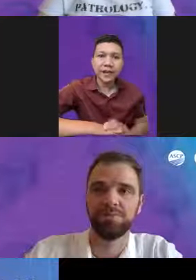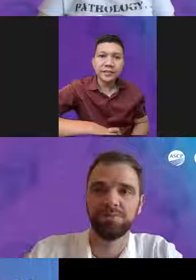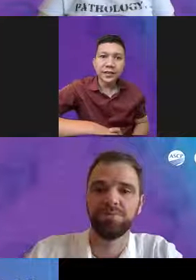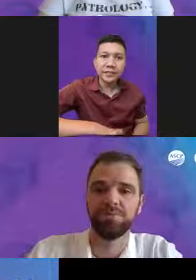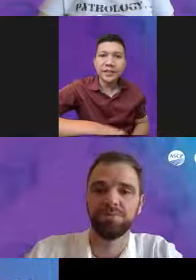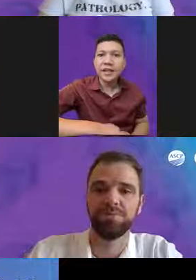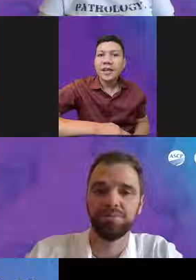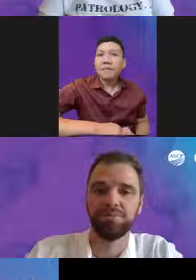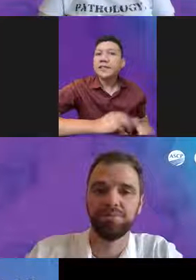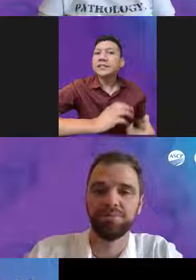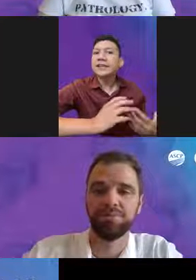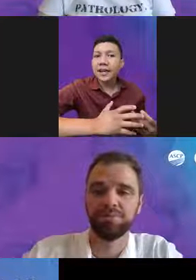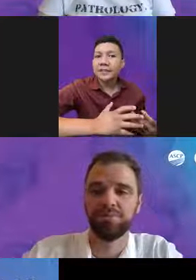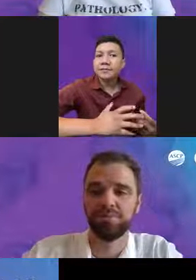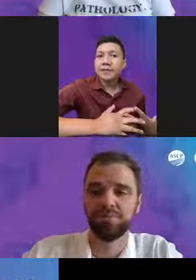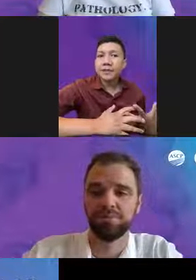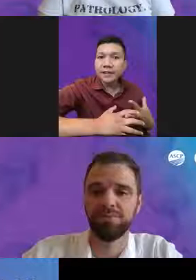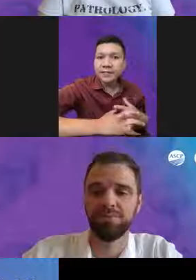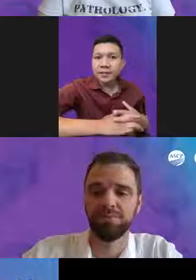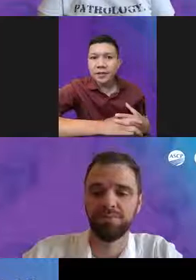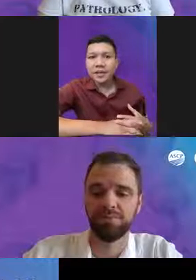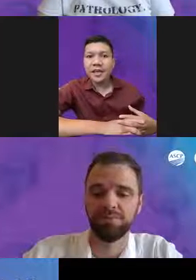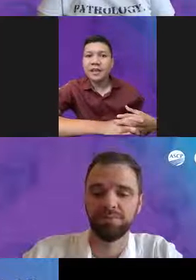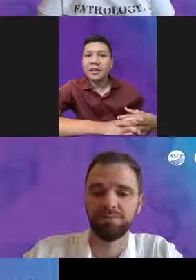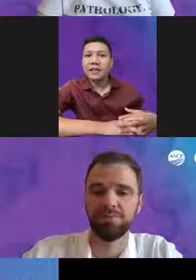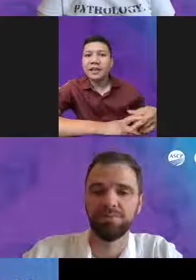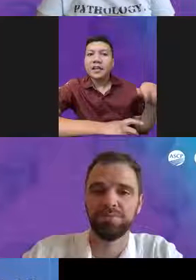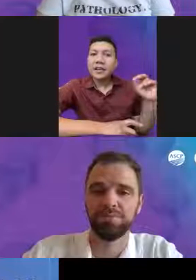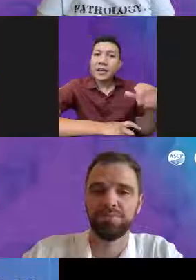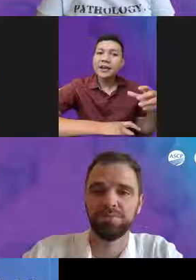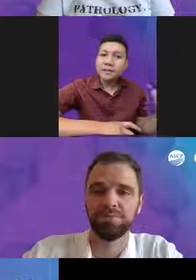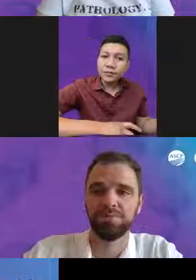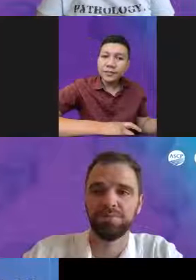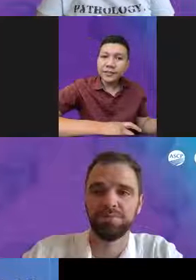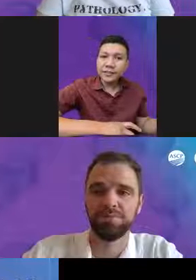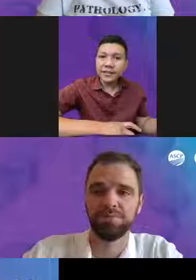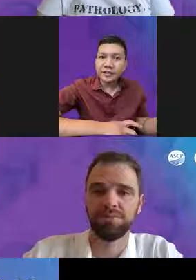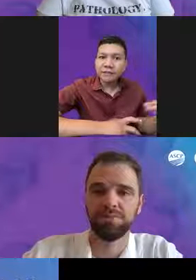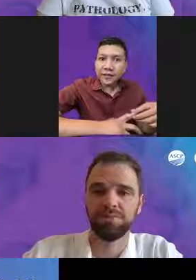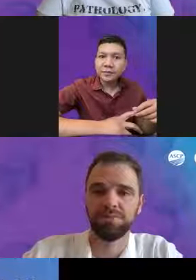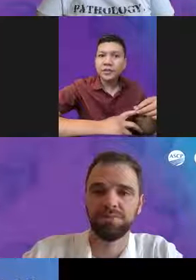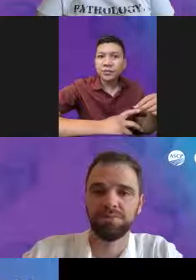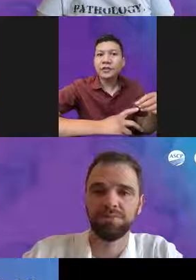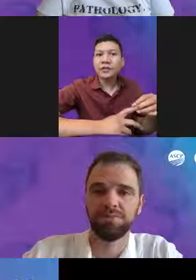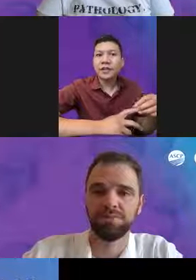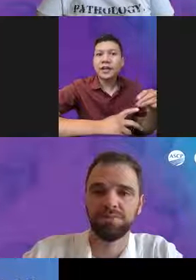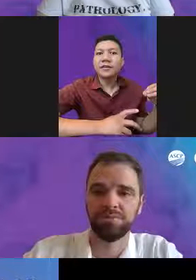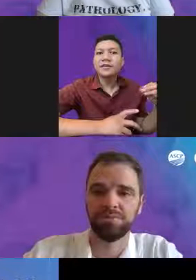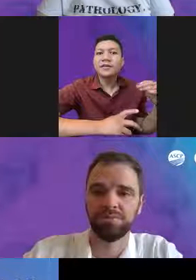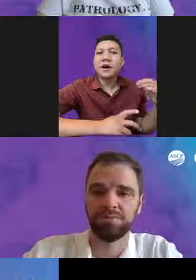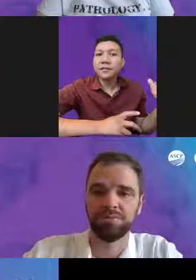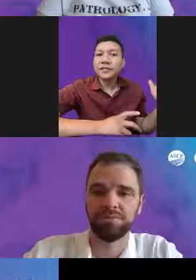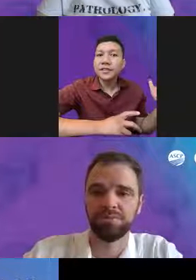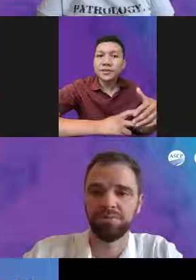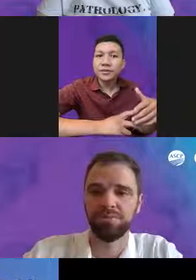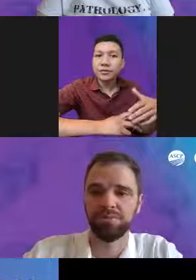for exhalation, maintains acid-base balance of the blood, and the lack of nucleus and the flexible structure allows